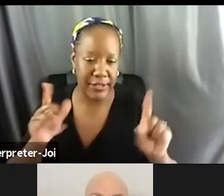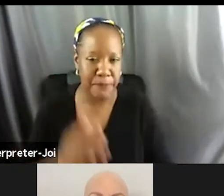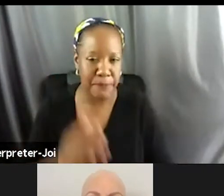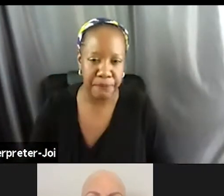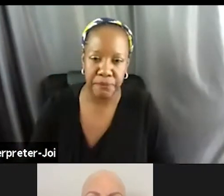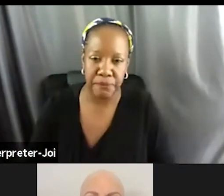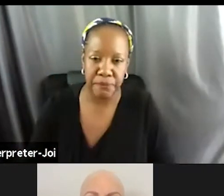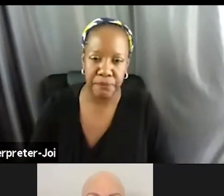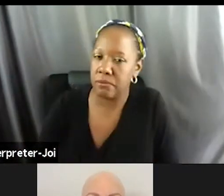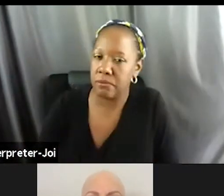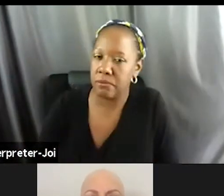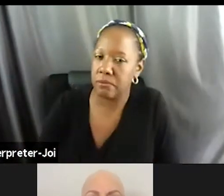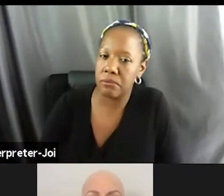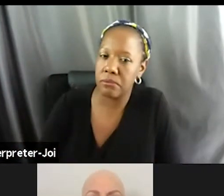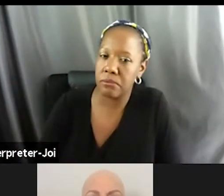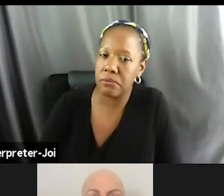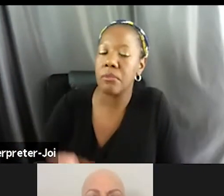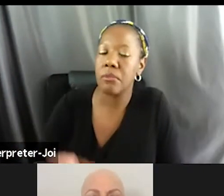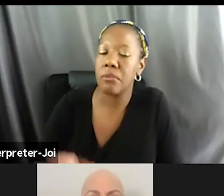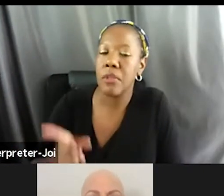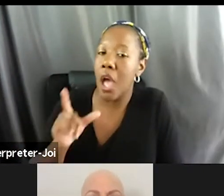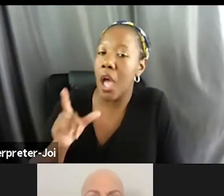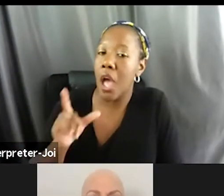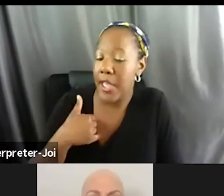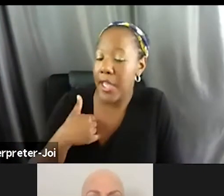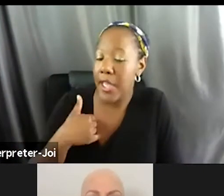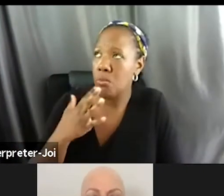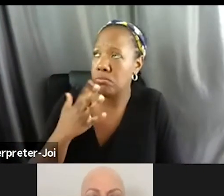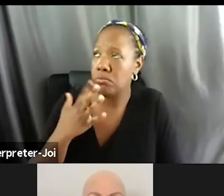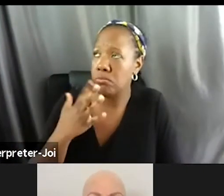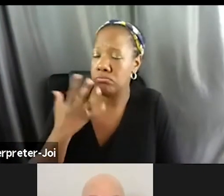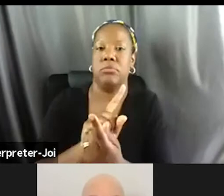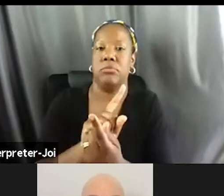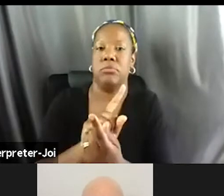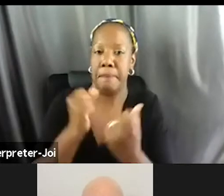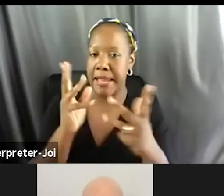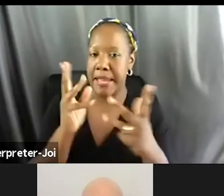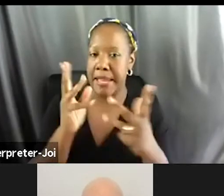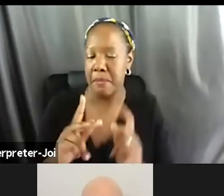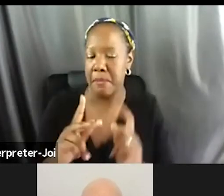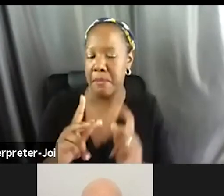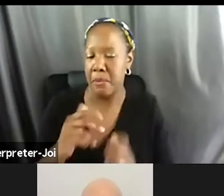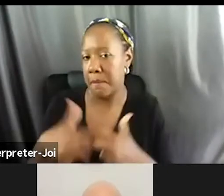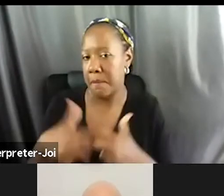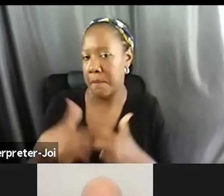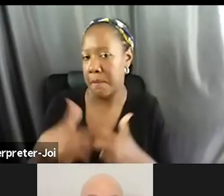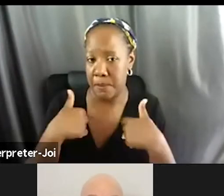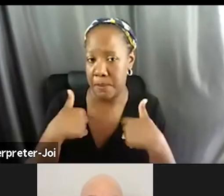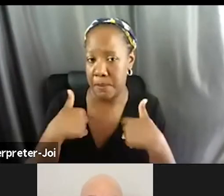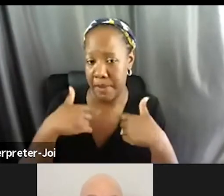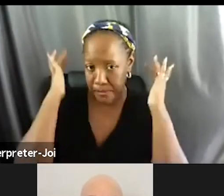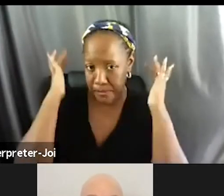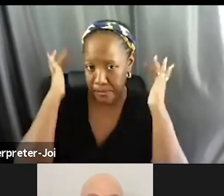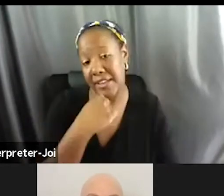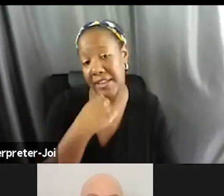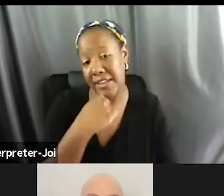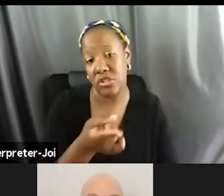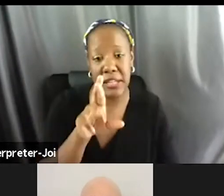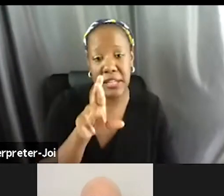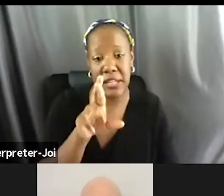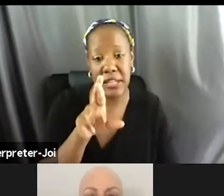don't come across a lot of people who have a problem with it, but if they do, I just tell them that they're rude so that they can just